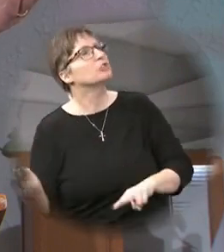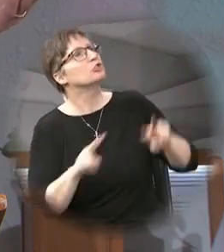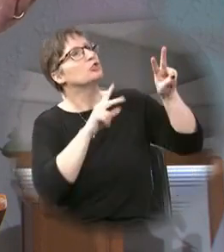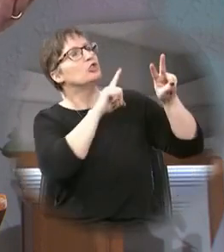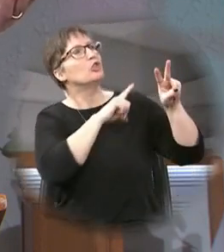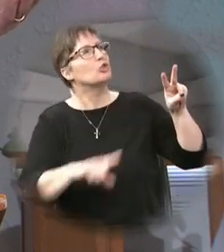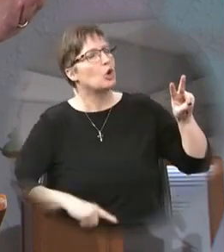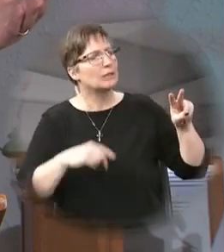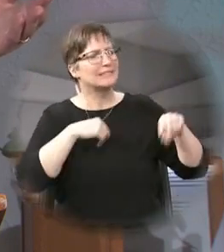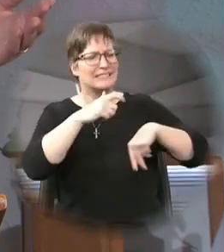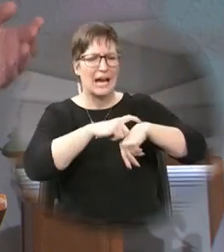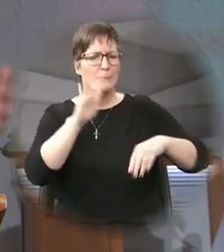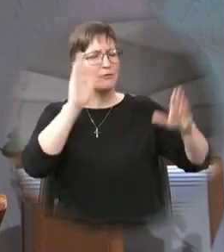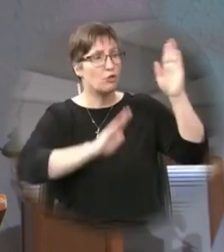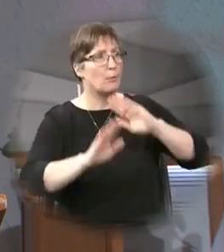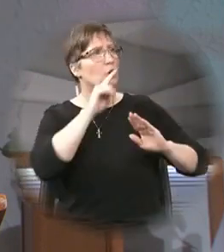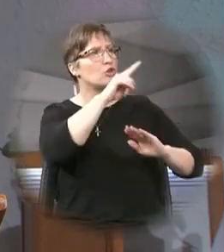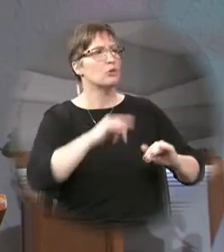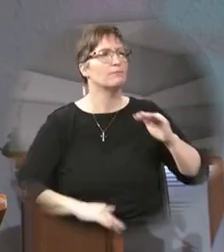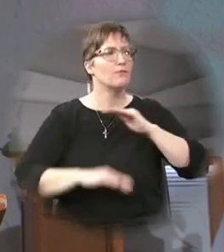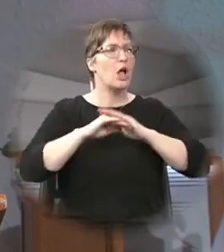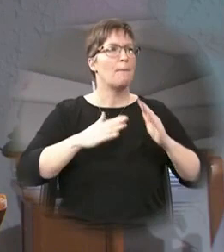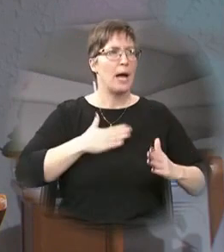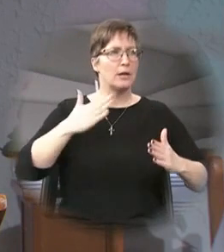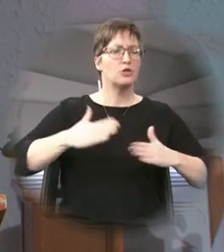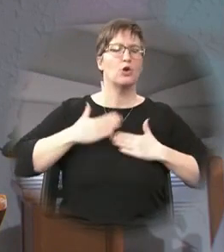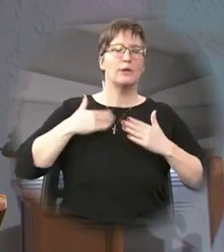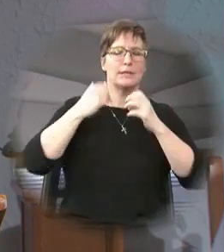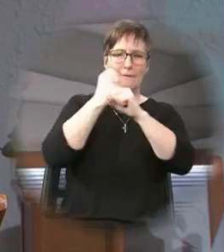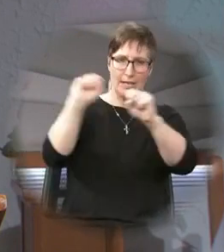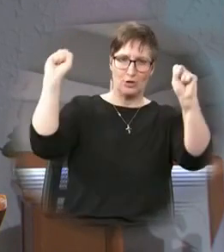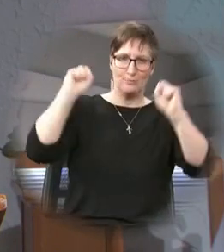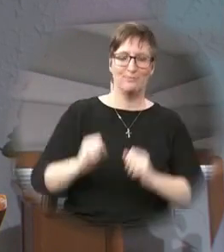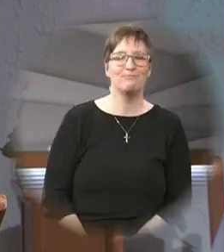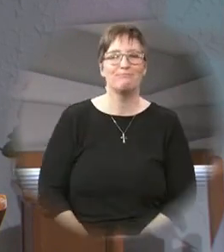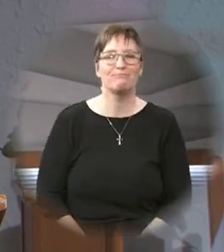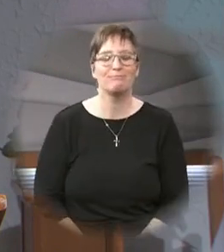I turn to you, Lord, in time of trouble, and you fill me with the joy of salvation.